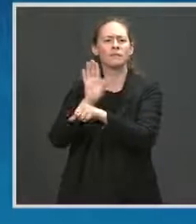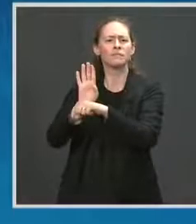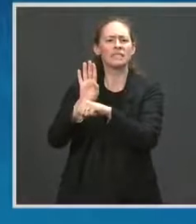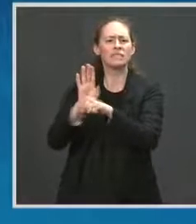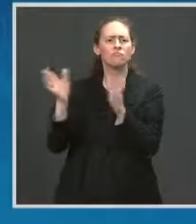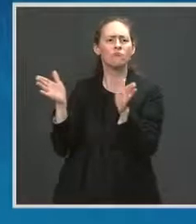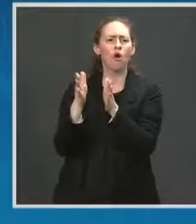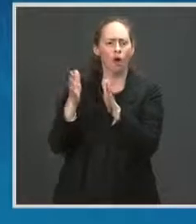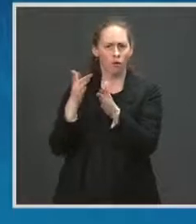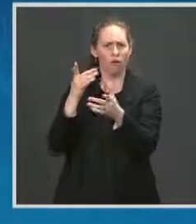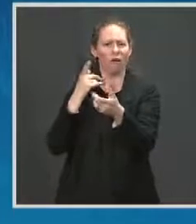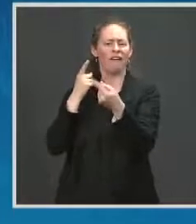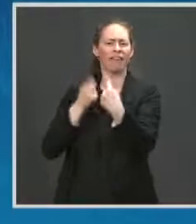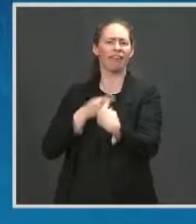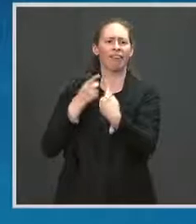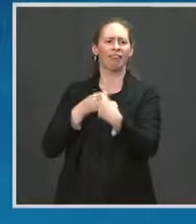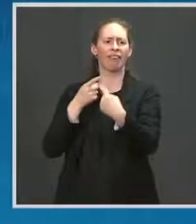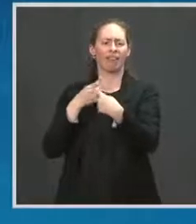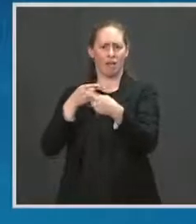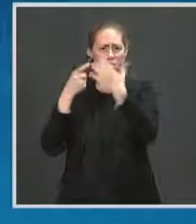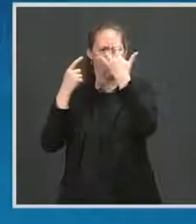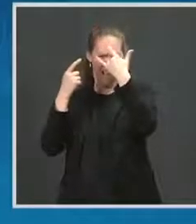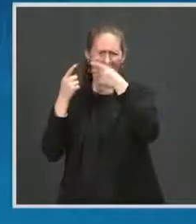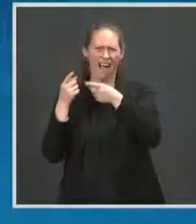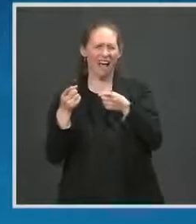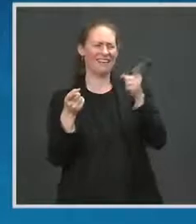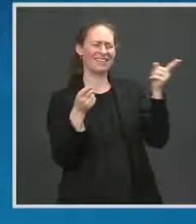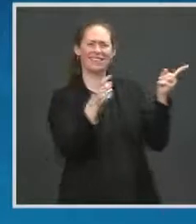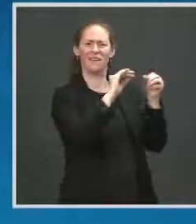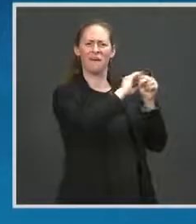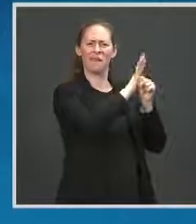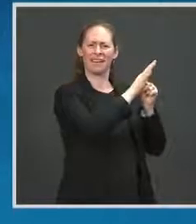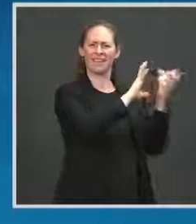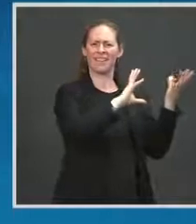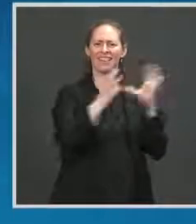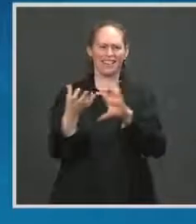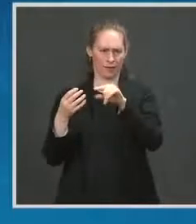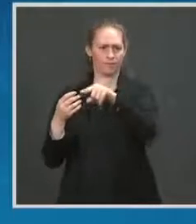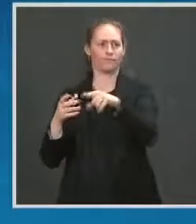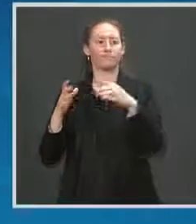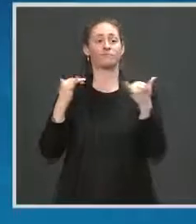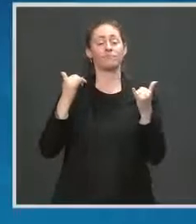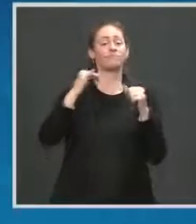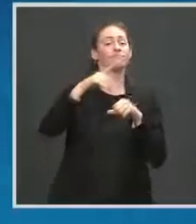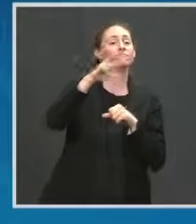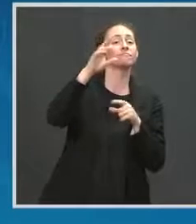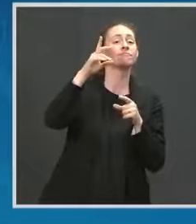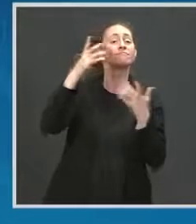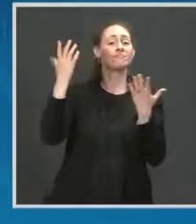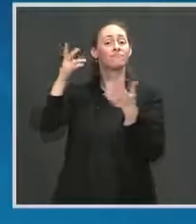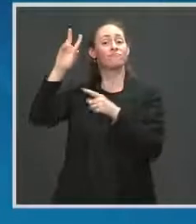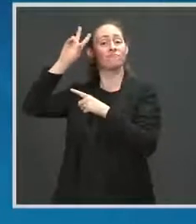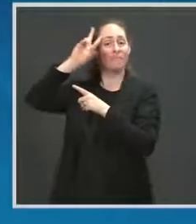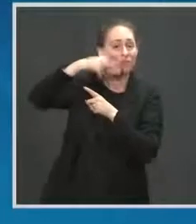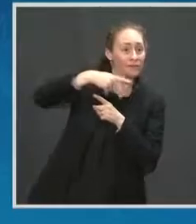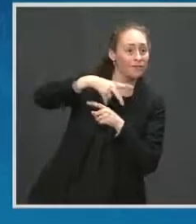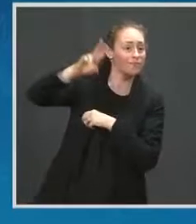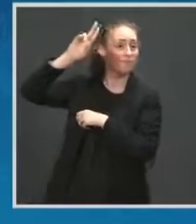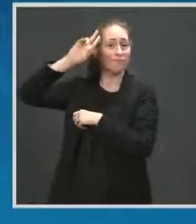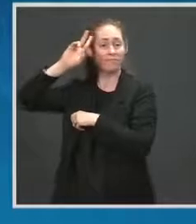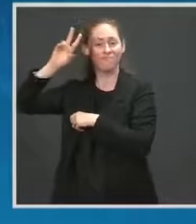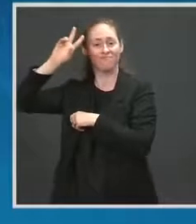pandemic. Currently, Vice President Harris and President Joe Biden are working to pass the American Jobs